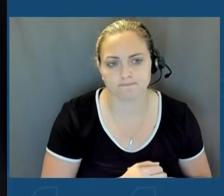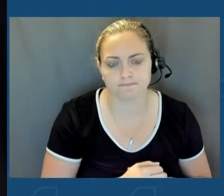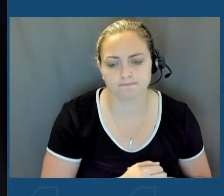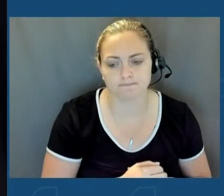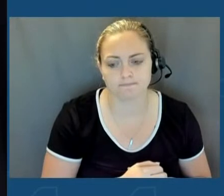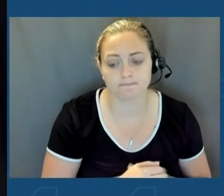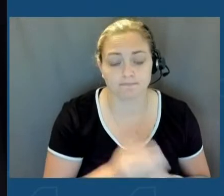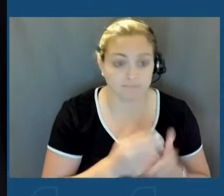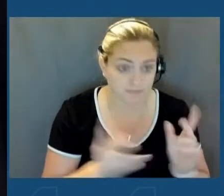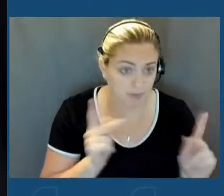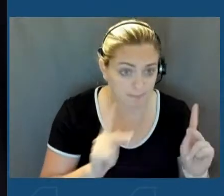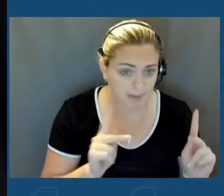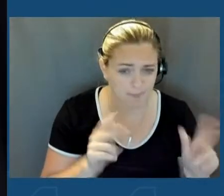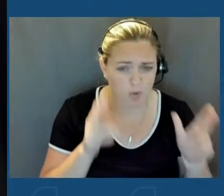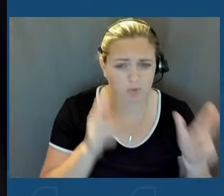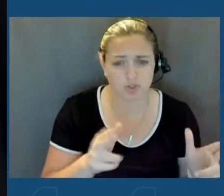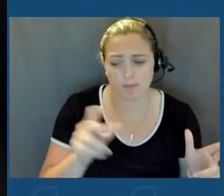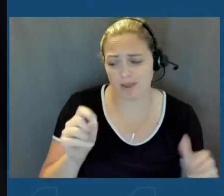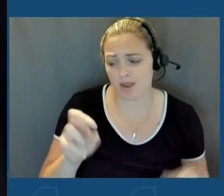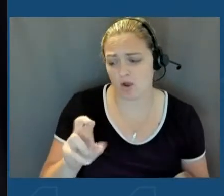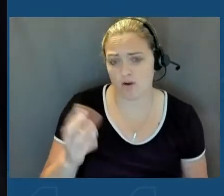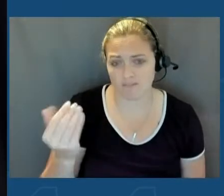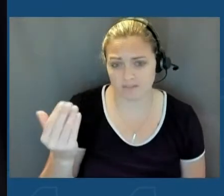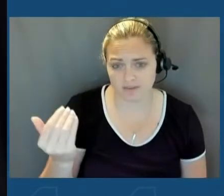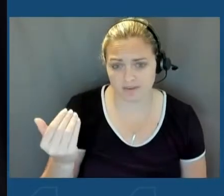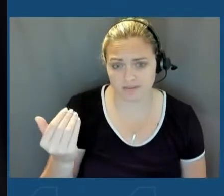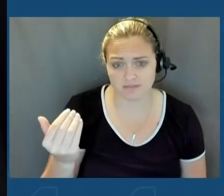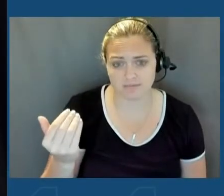Some people were shot by AR-15s.